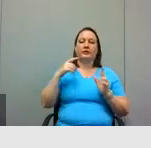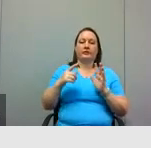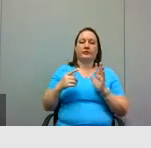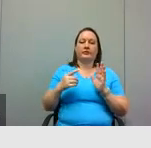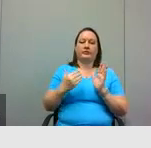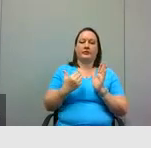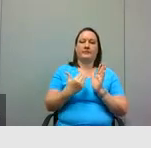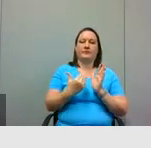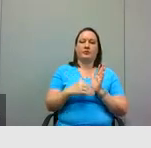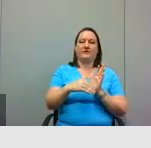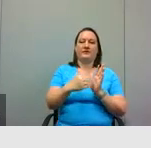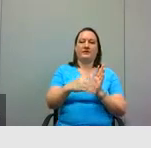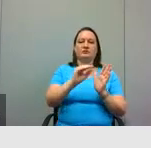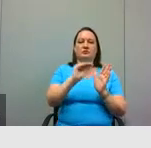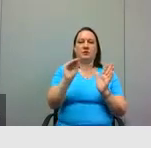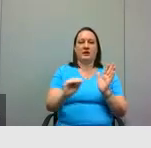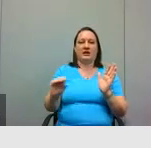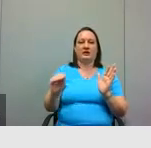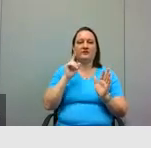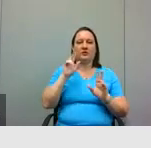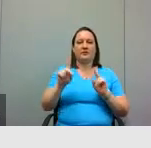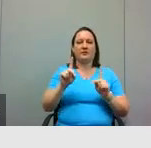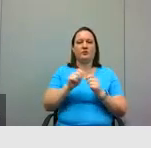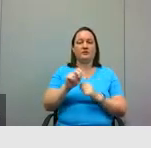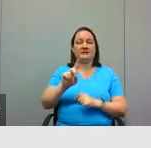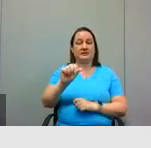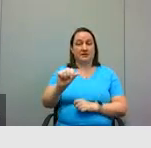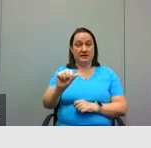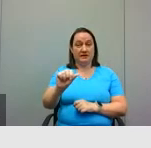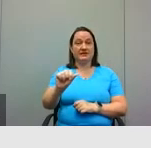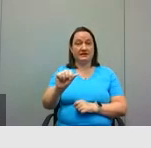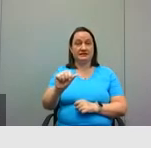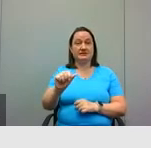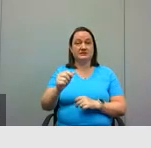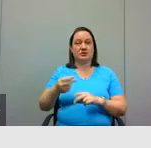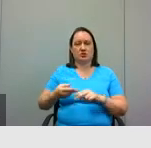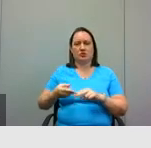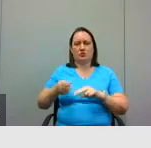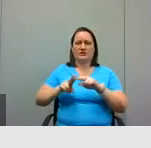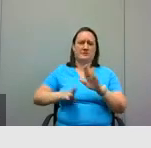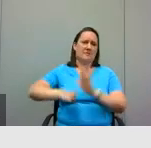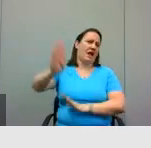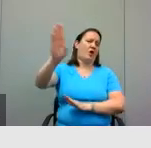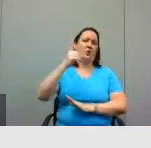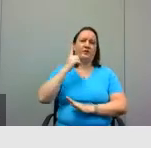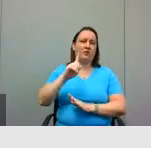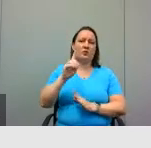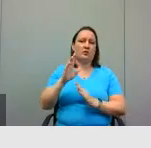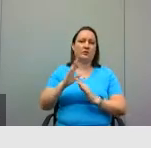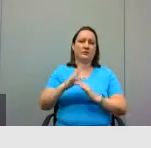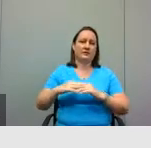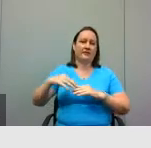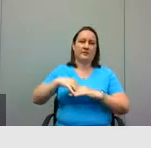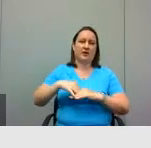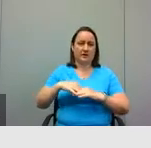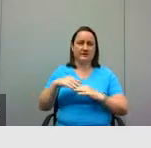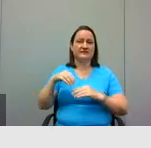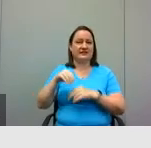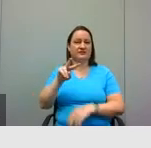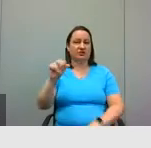for individuals with disabilities had surprisingly, it had risen for Native Americans, American Indians in